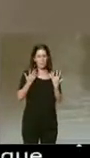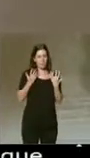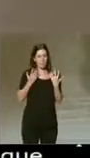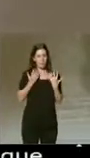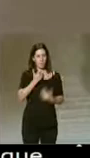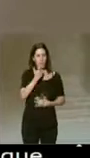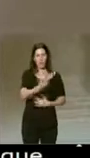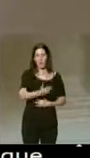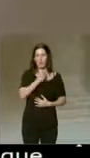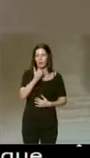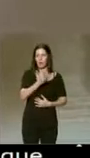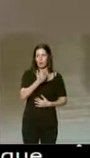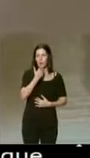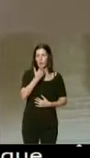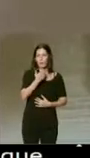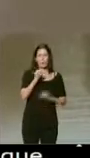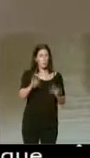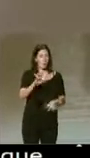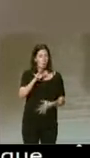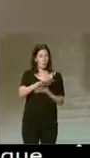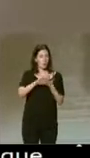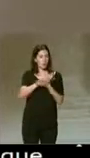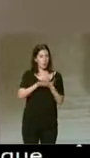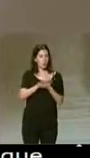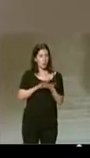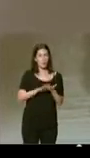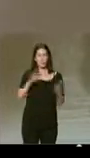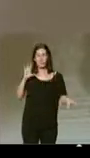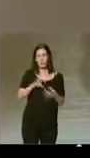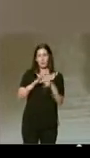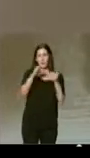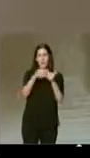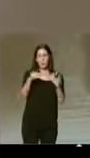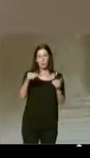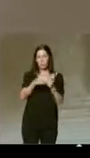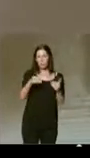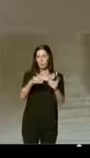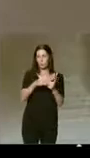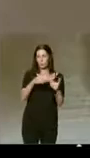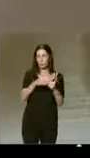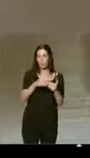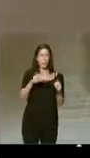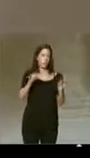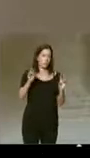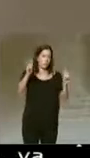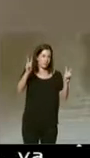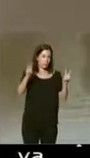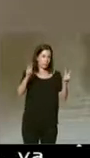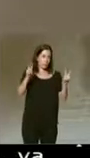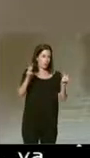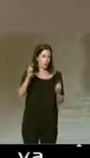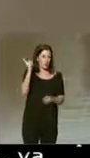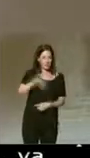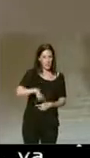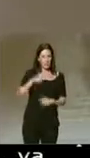been disregarded quite frequently. And when you were talking about biased users earlier, you